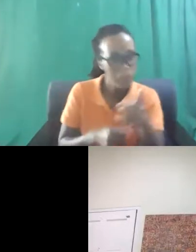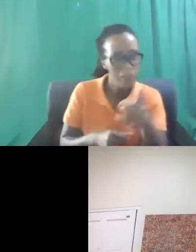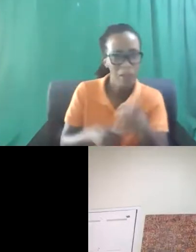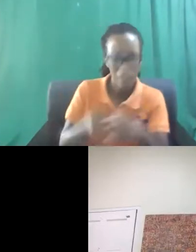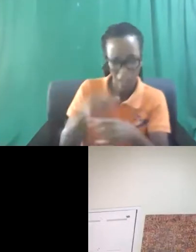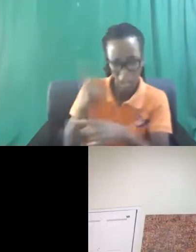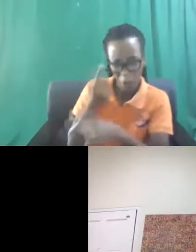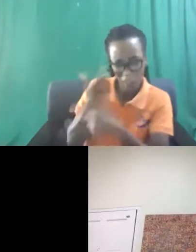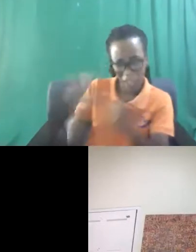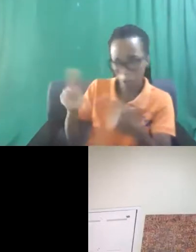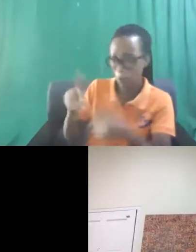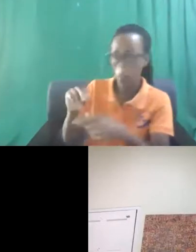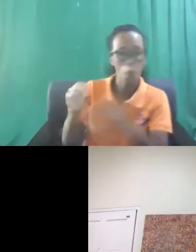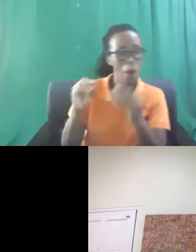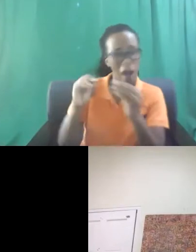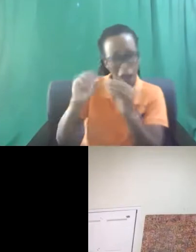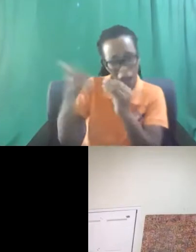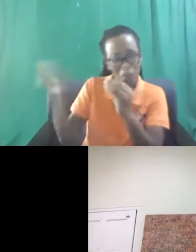language. That's true. Yeah, yeah.